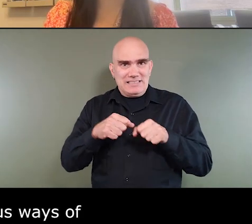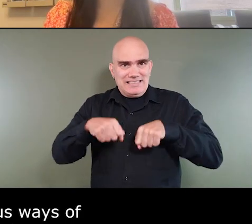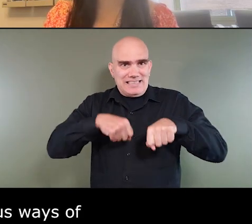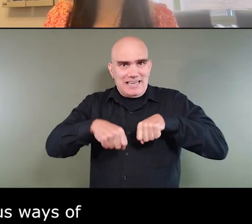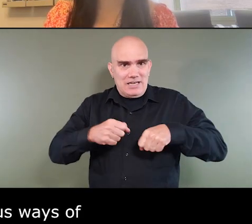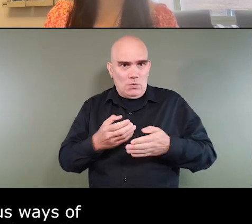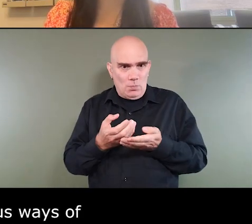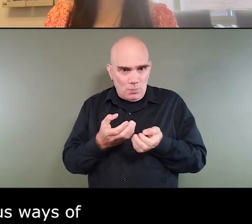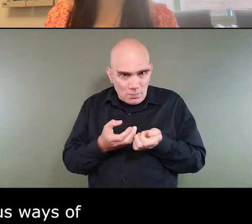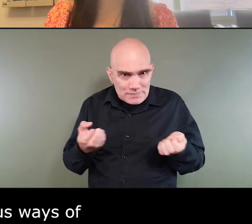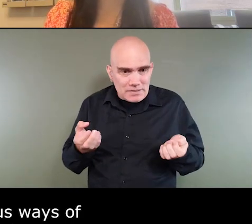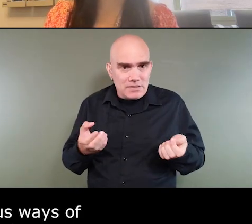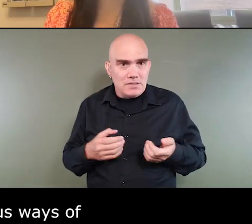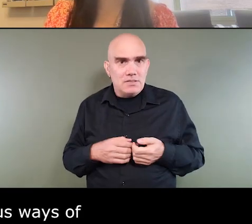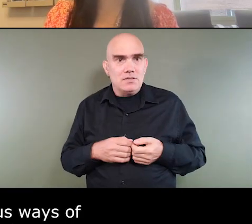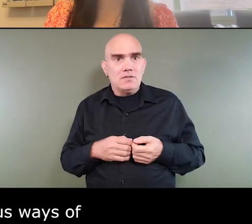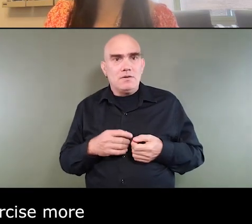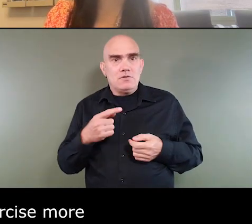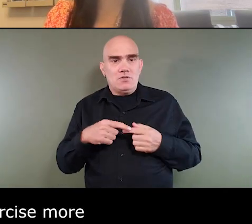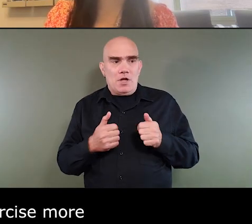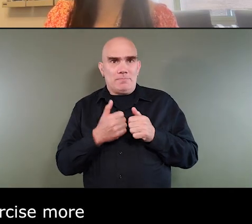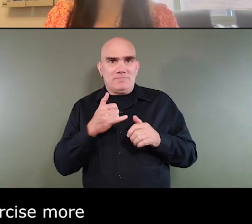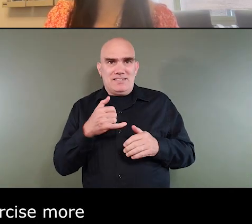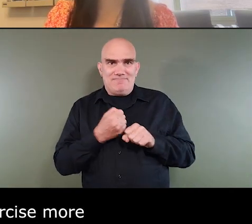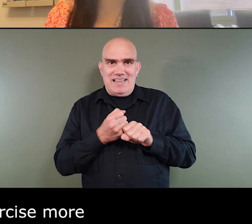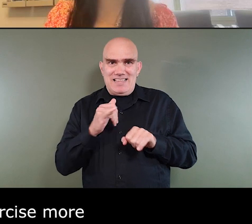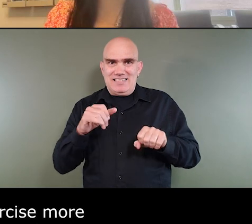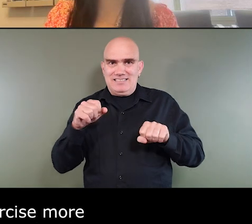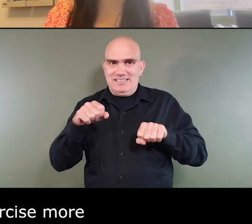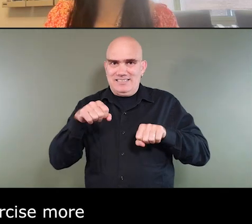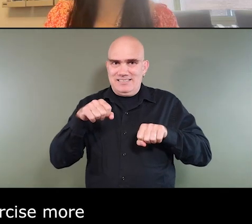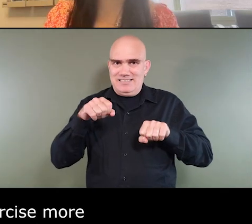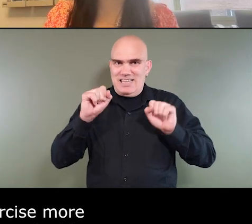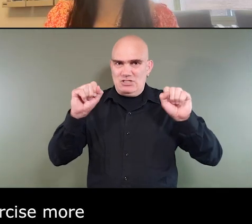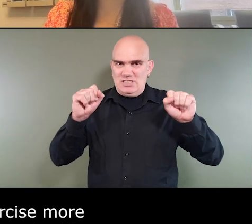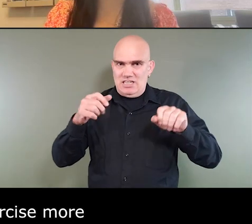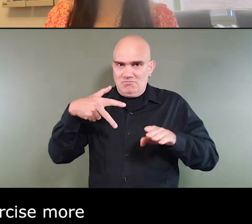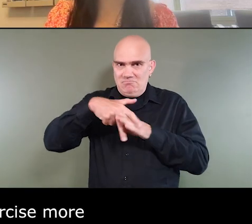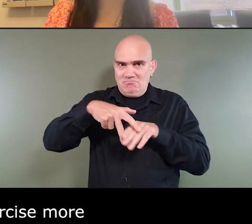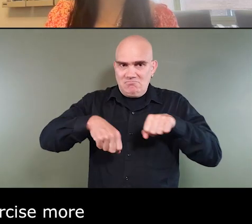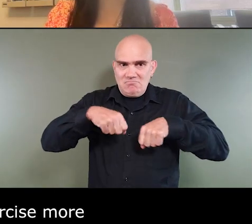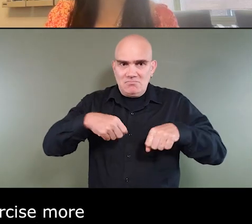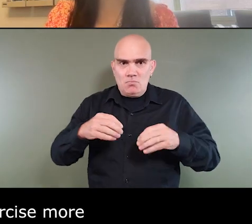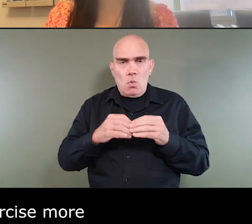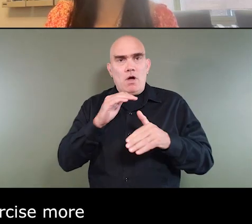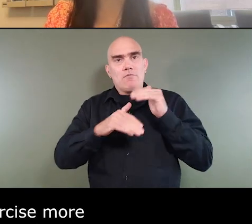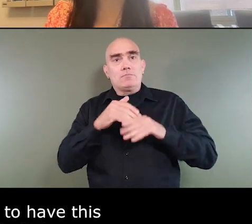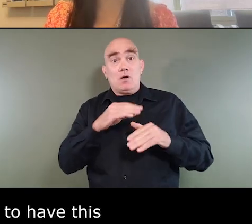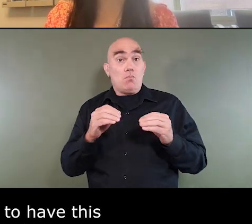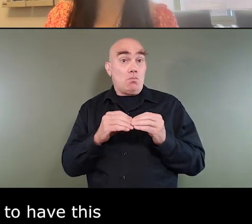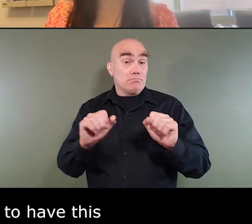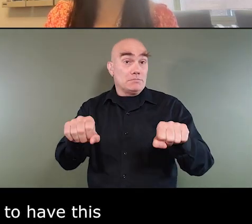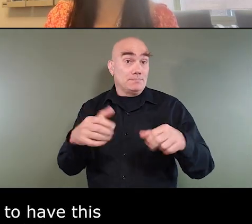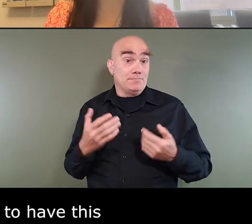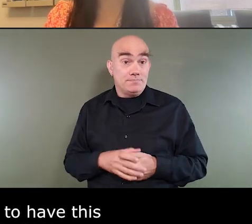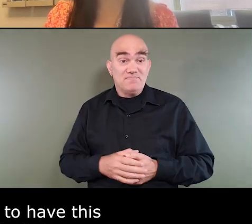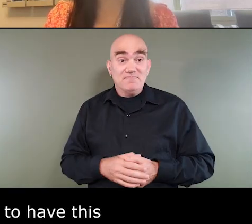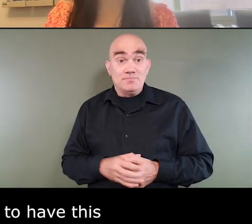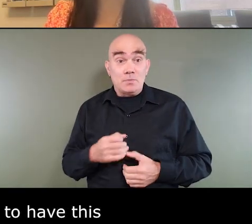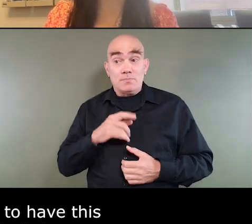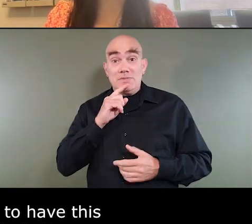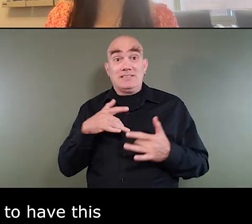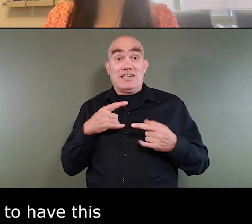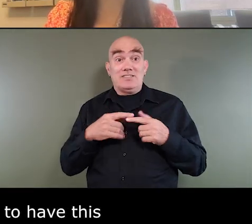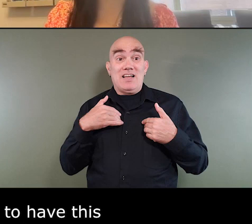of adapting the cycling equipment to help make the exercise more comfortable and more doable. So